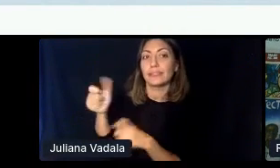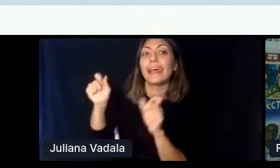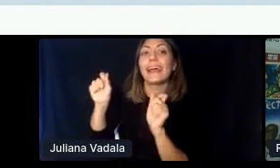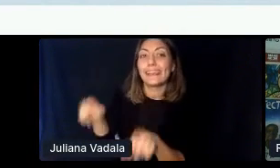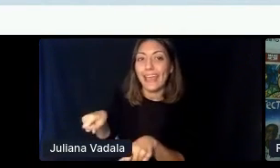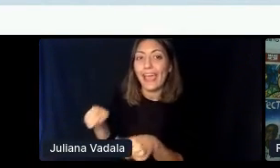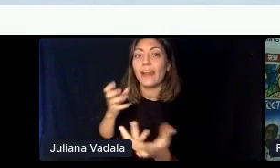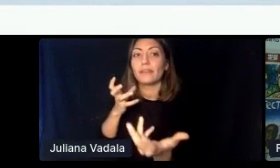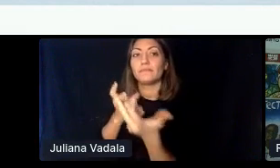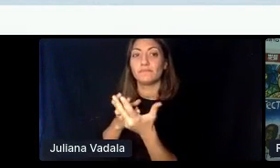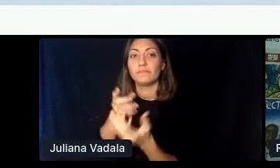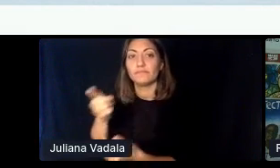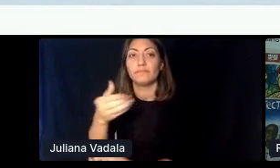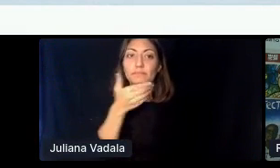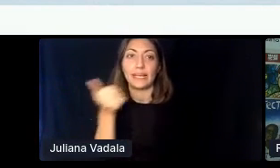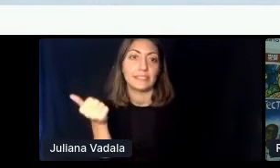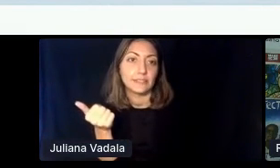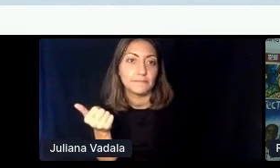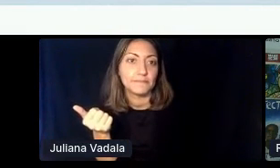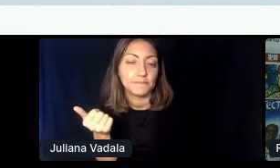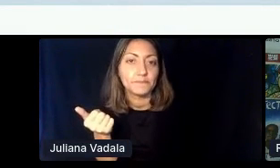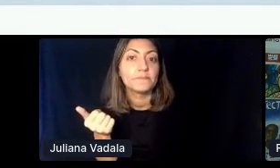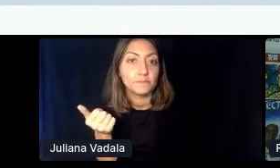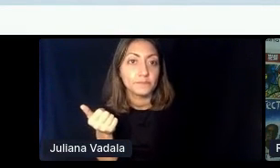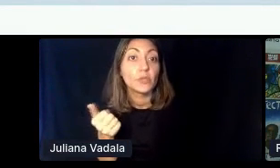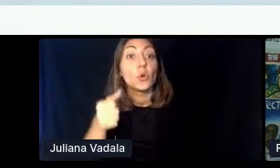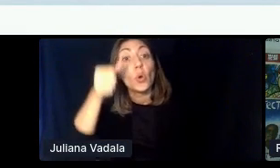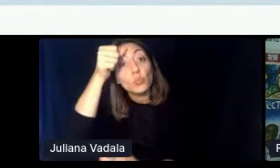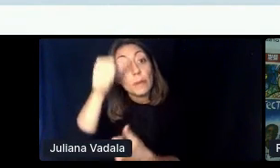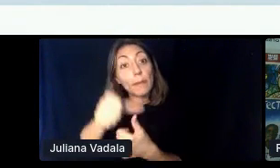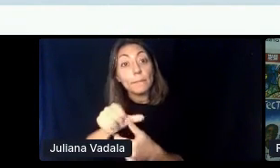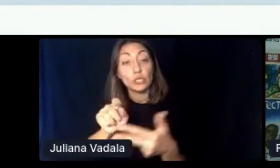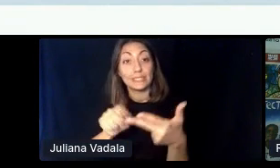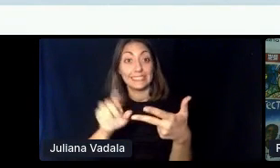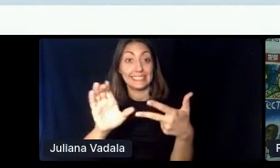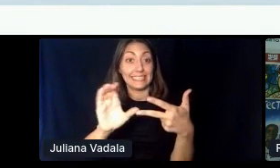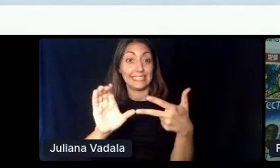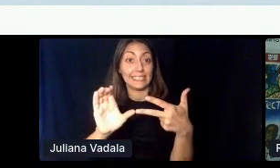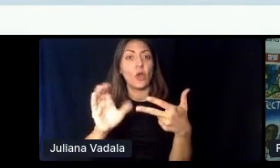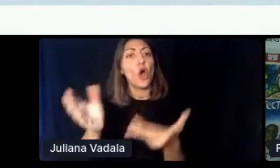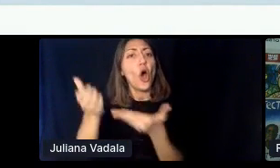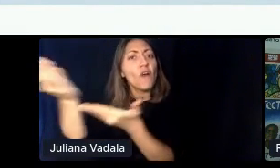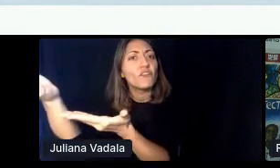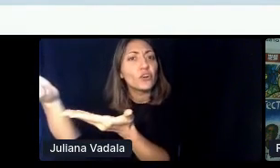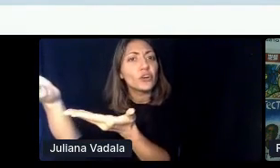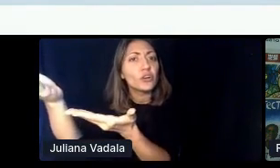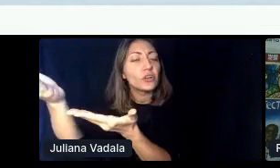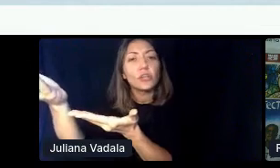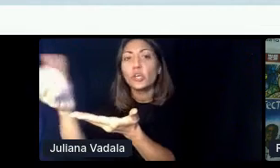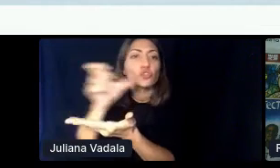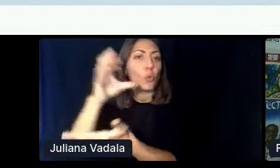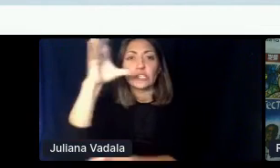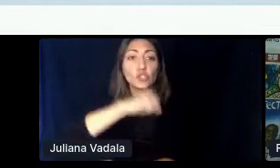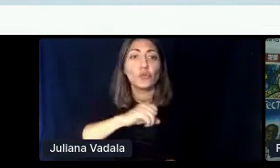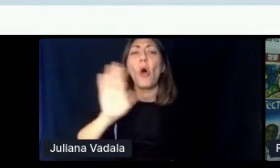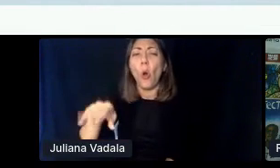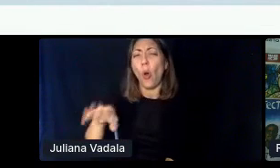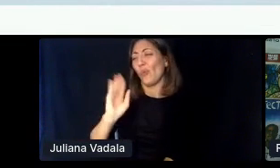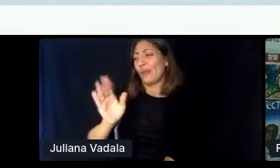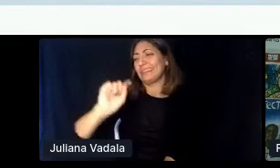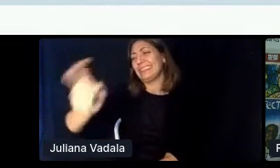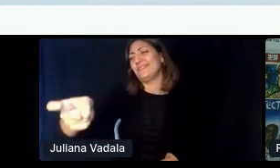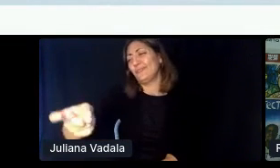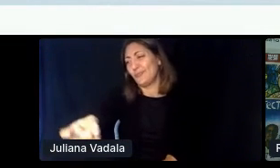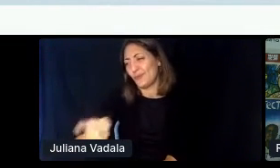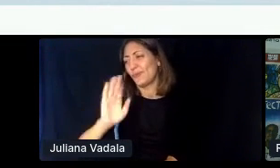offer C, to remember to offer the accommodation. Don't assume that they want it. The voter on the other